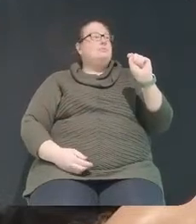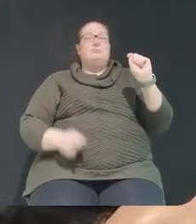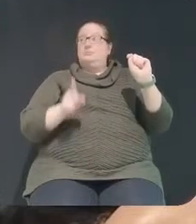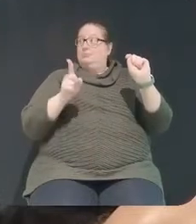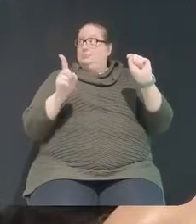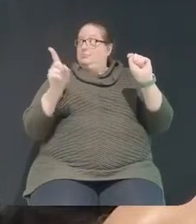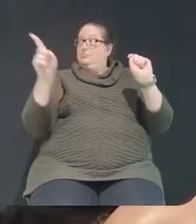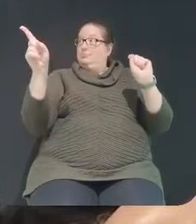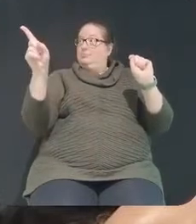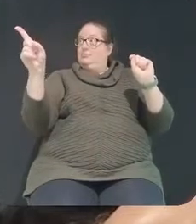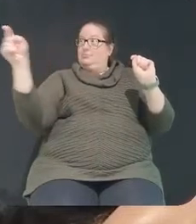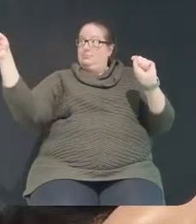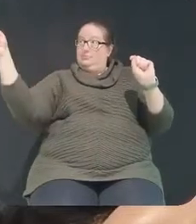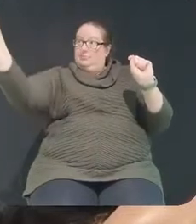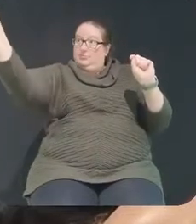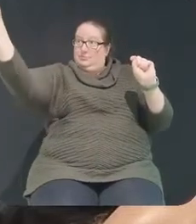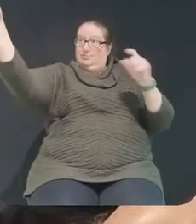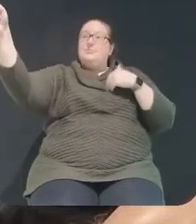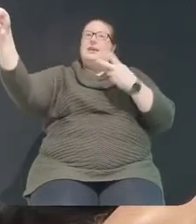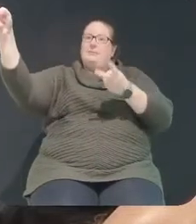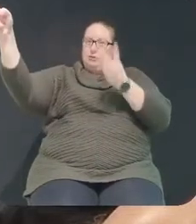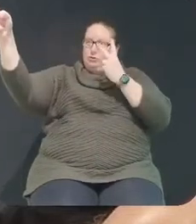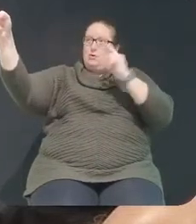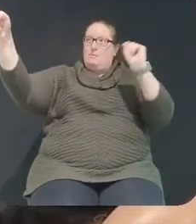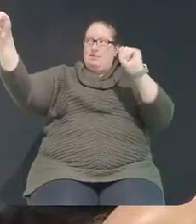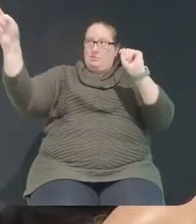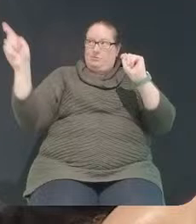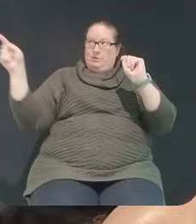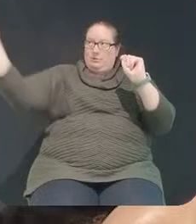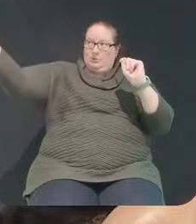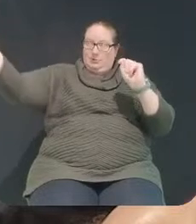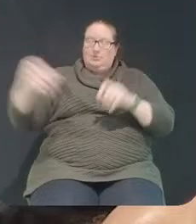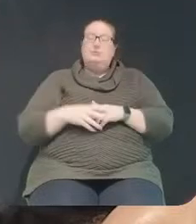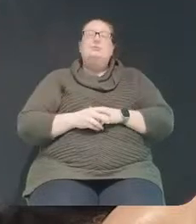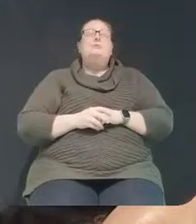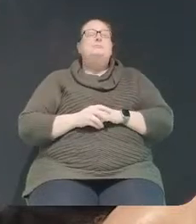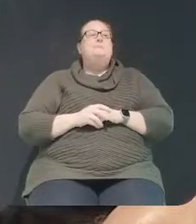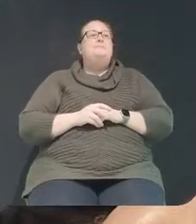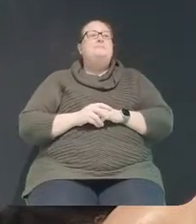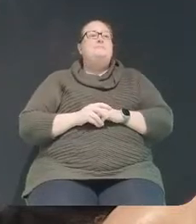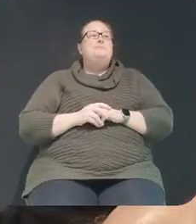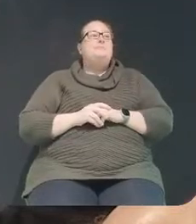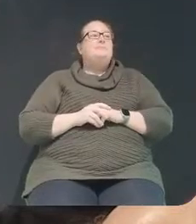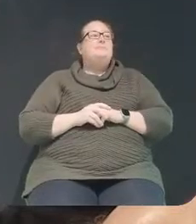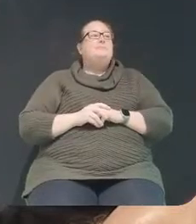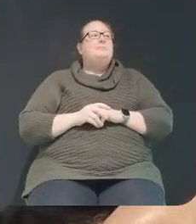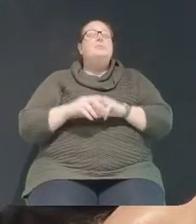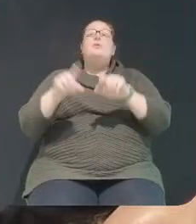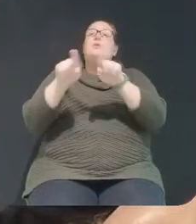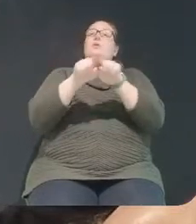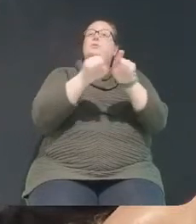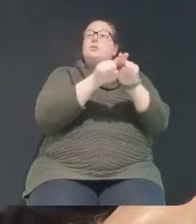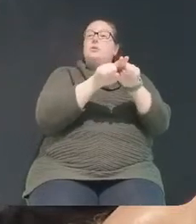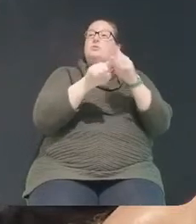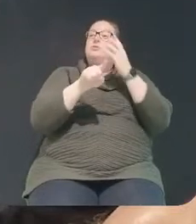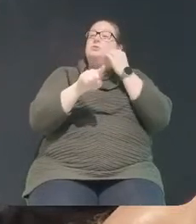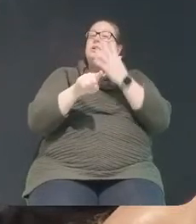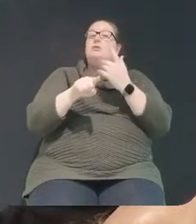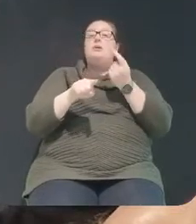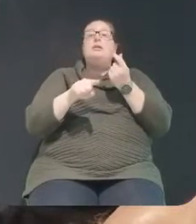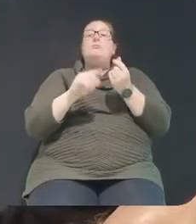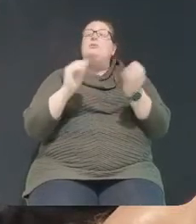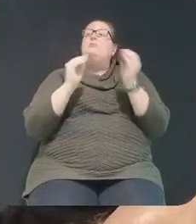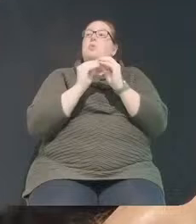cafe and to the left, and there will be two single stall restrooms there. And then also to tell you a little bit